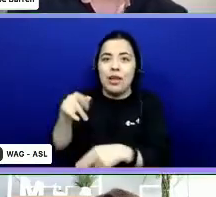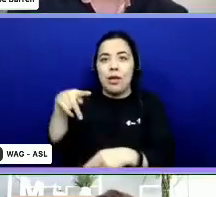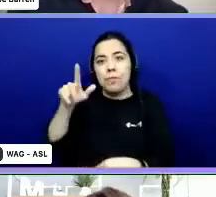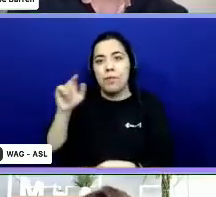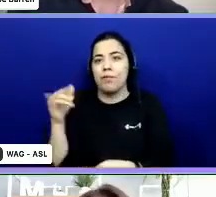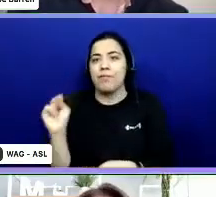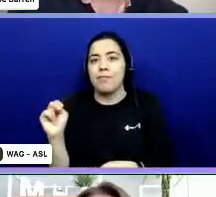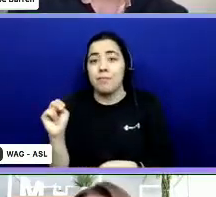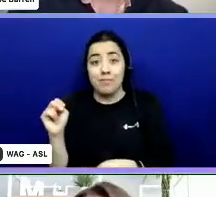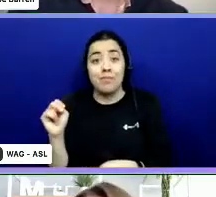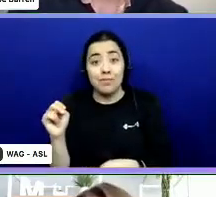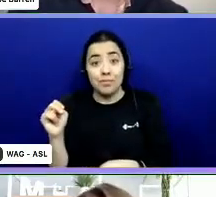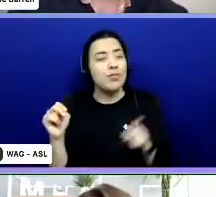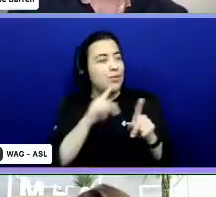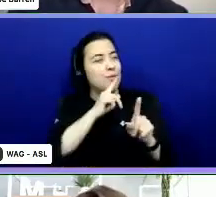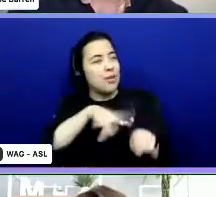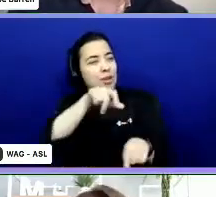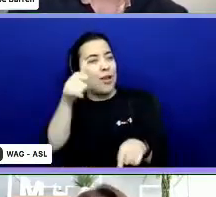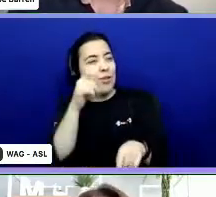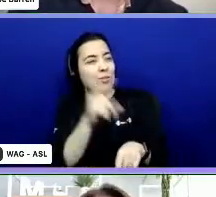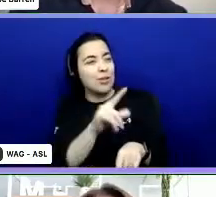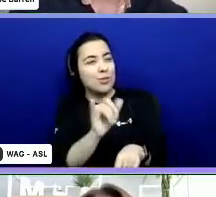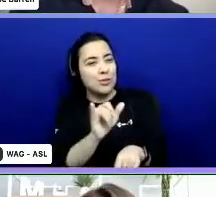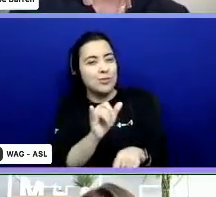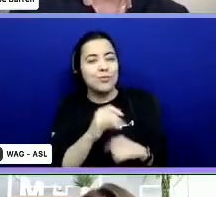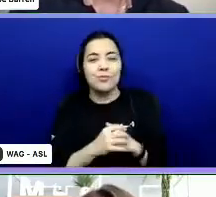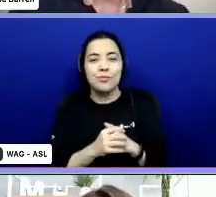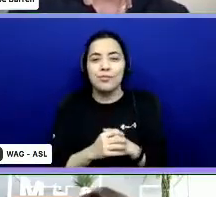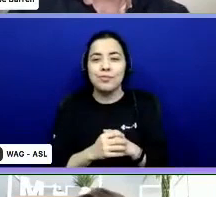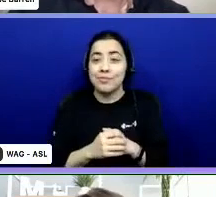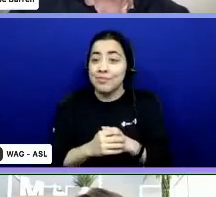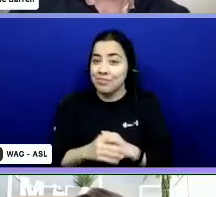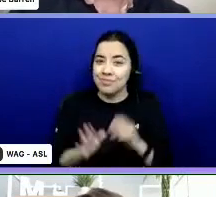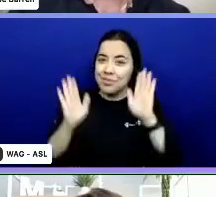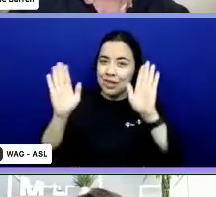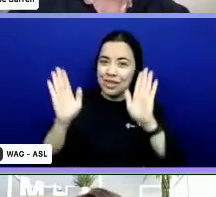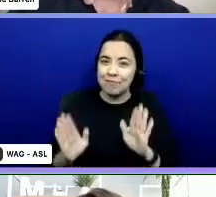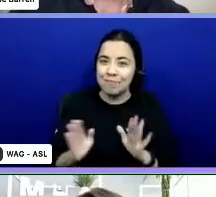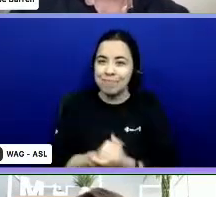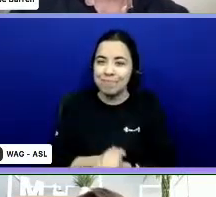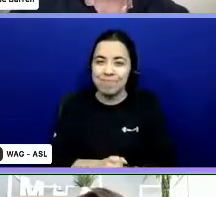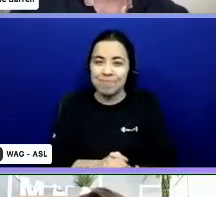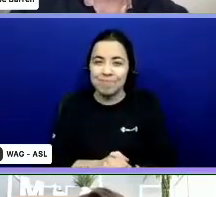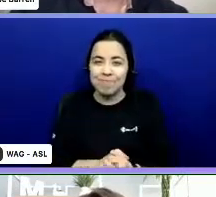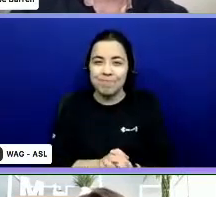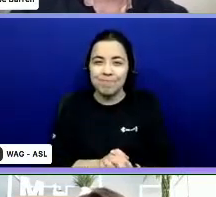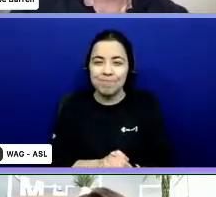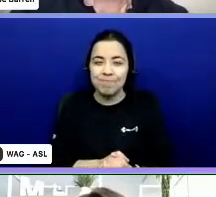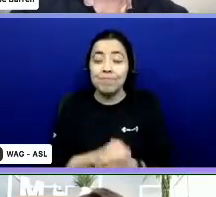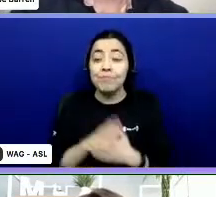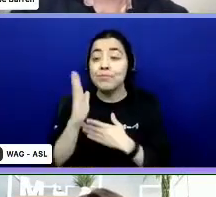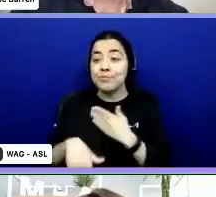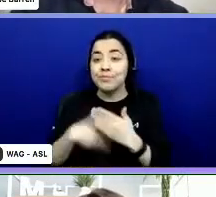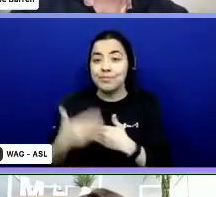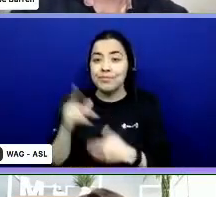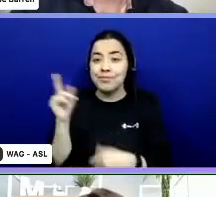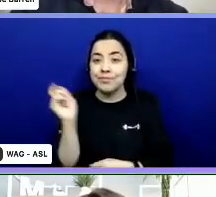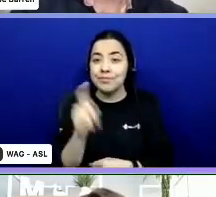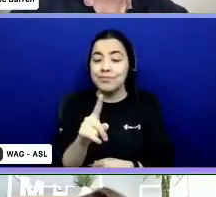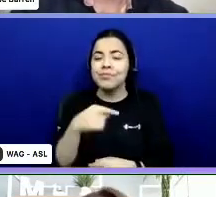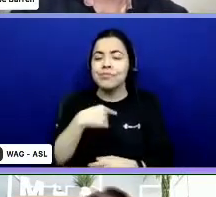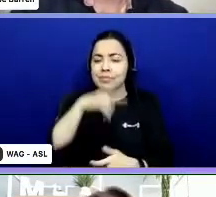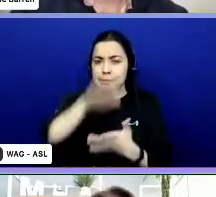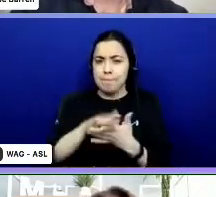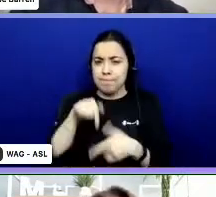Great. And you answered a few other questions with that answer, so that's great. Okay, next question. I think this